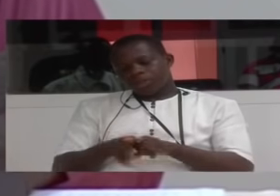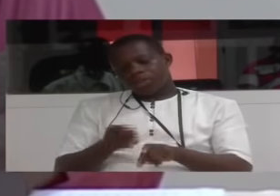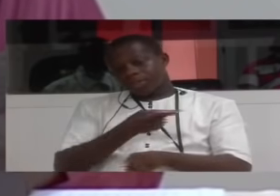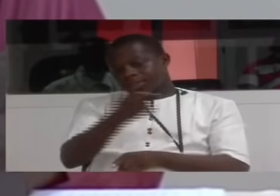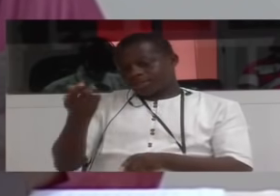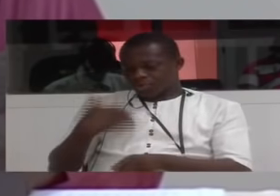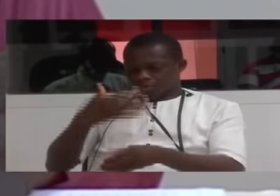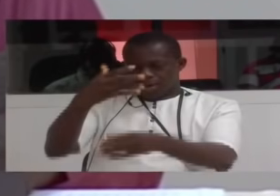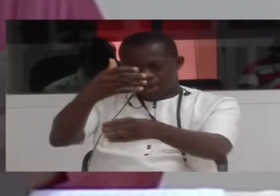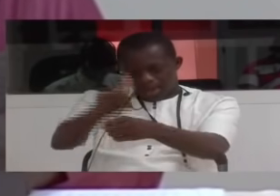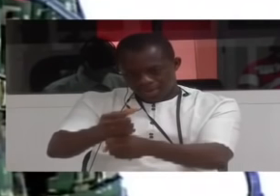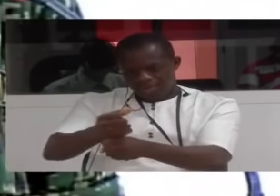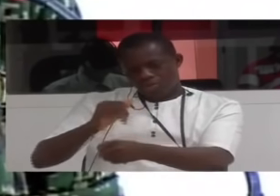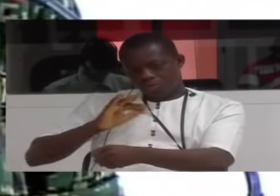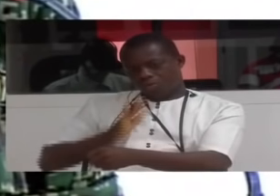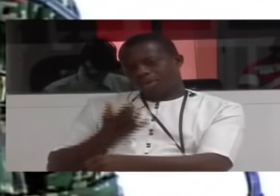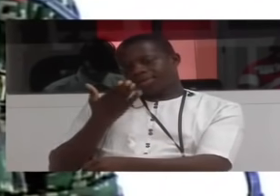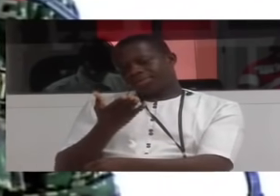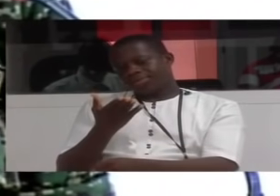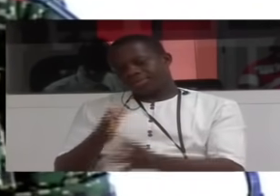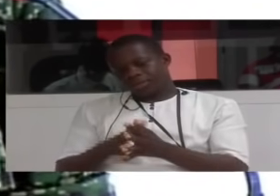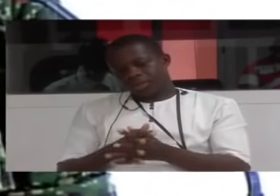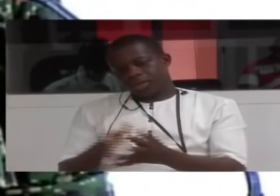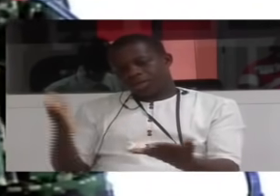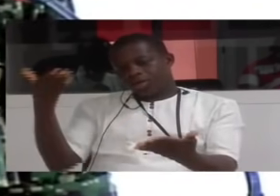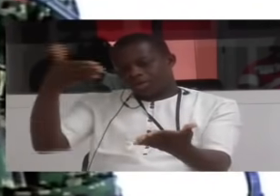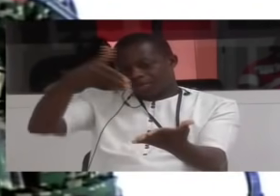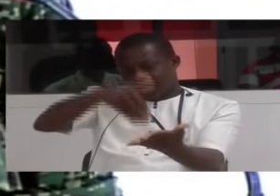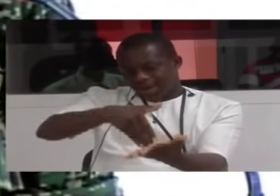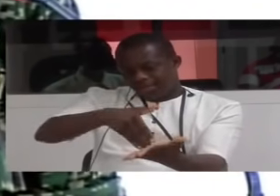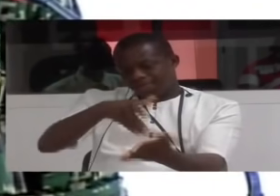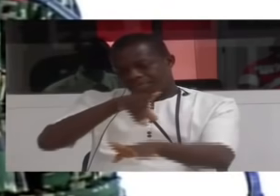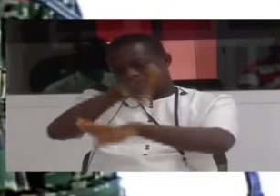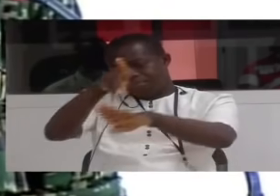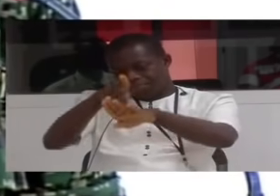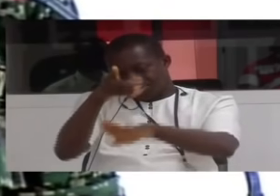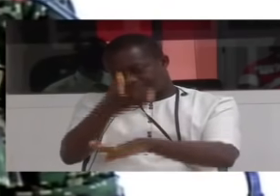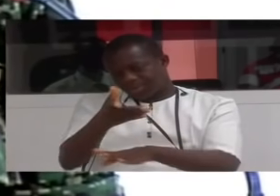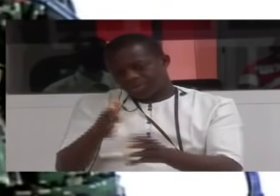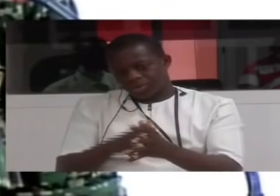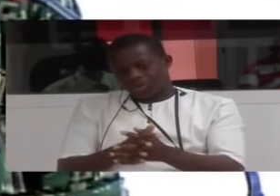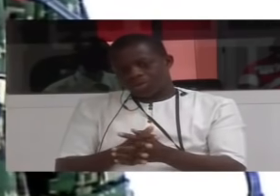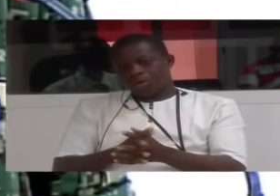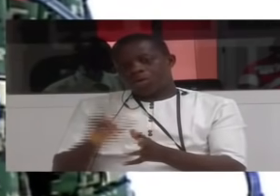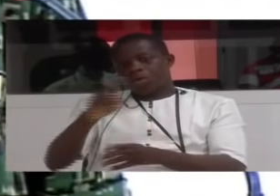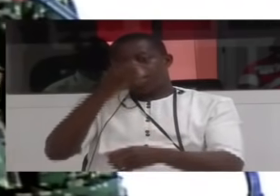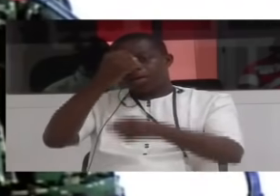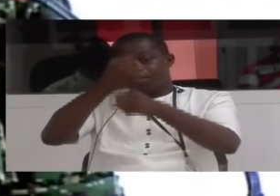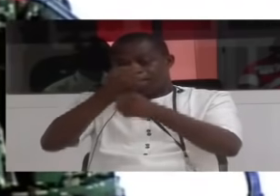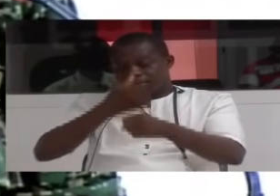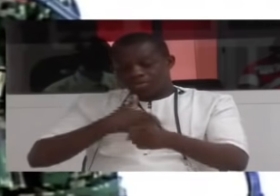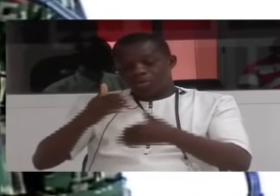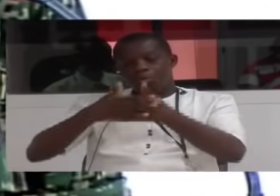ko, so they helped her dem aga fofu. Until she got there, lima gëna yéme ak luma